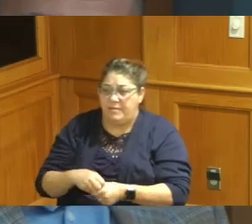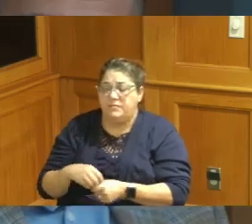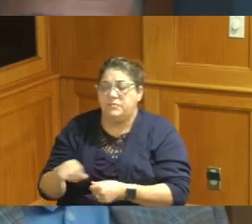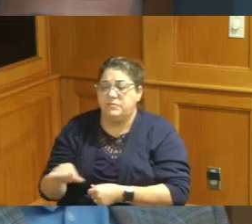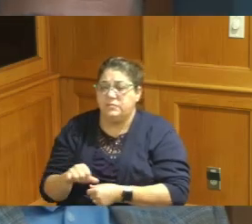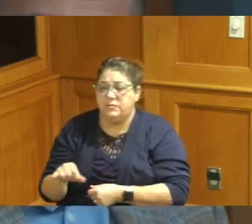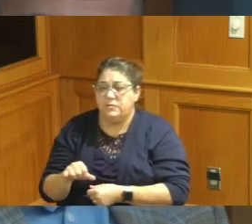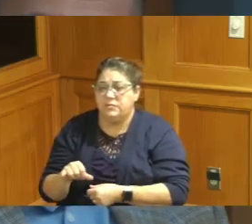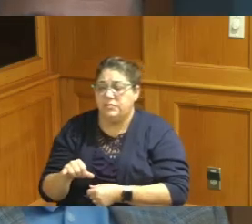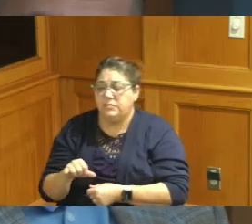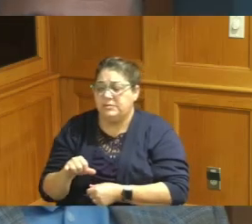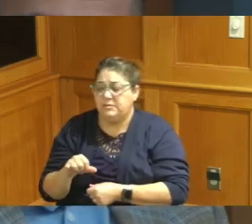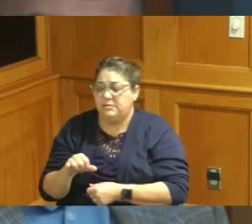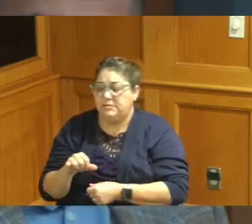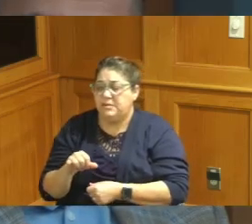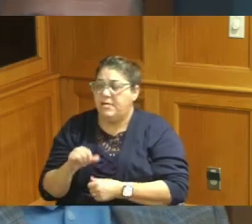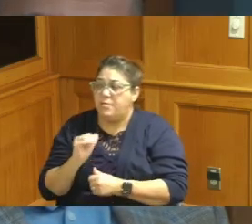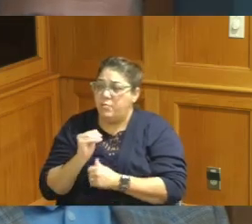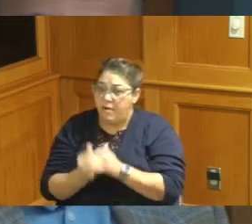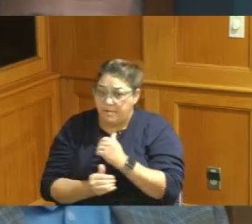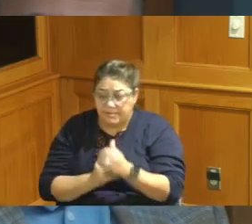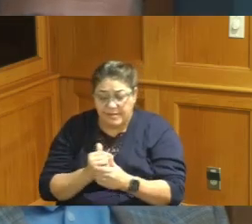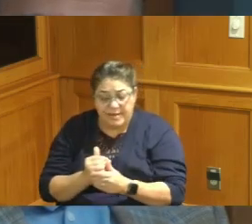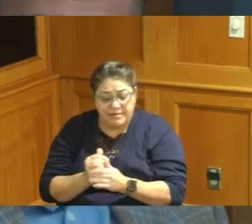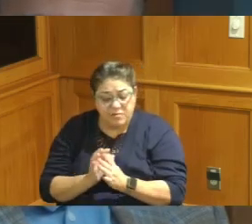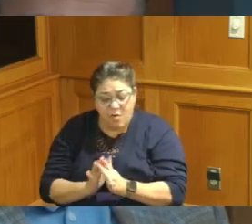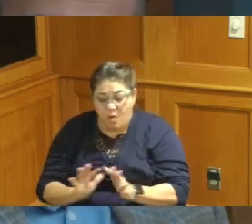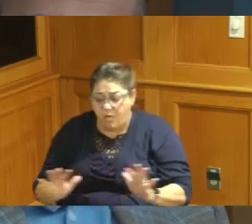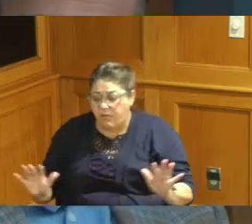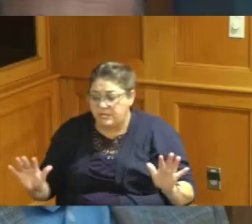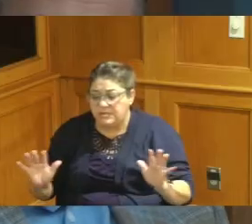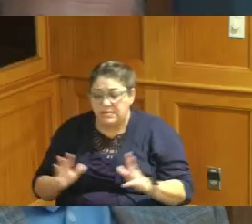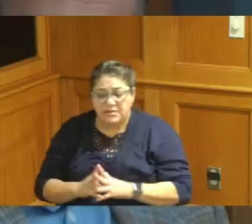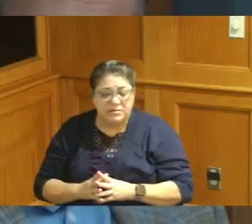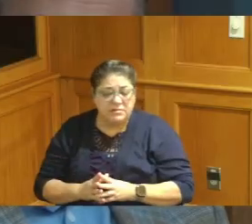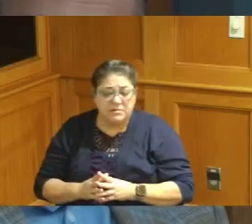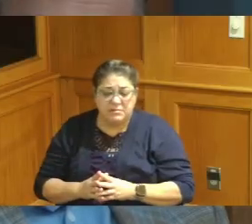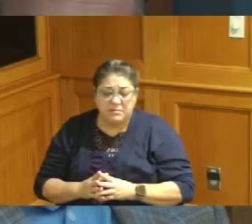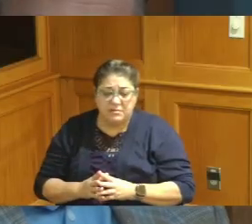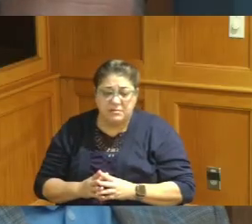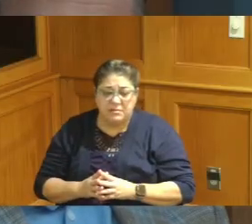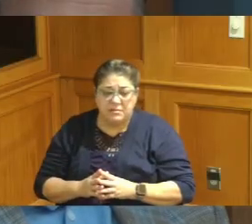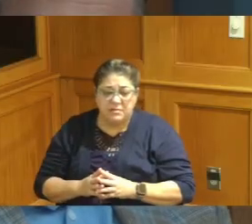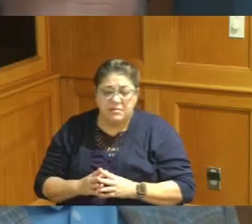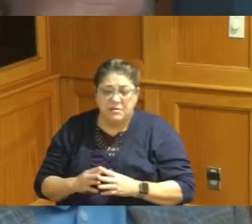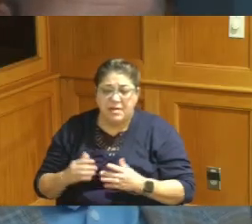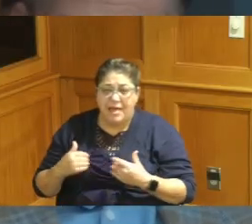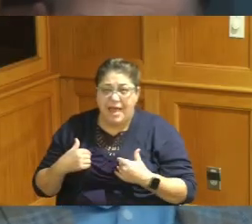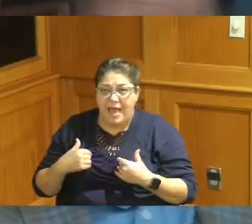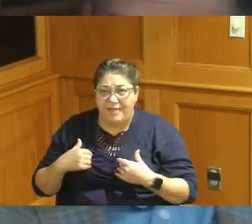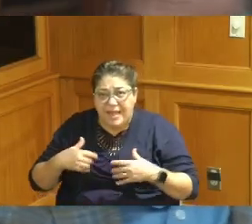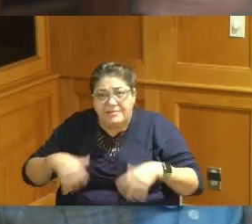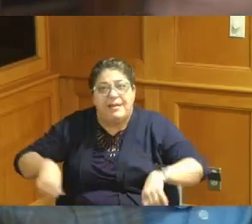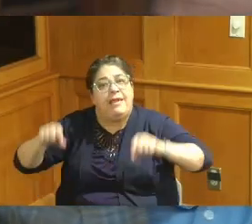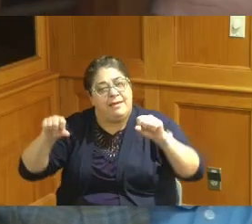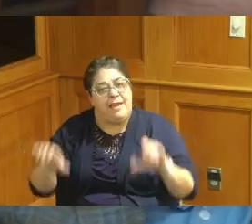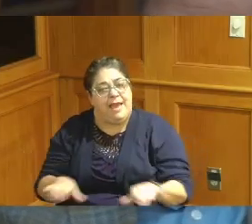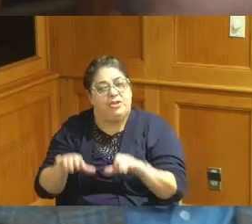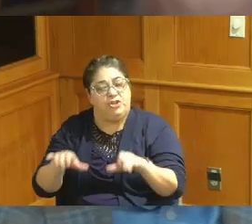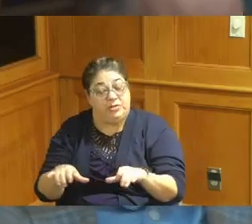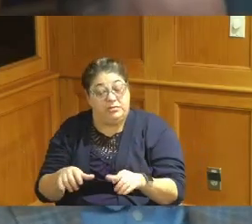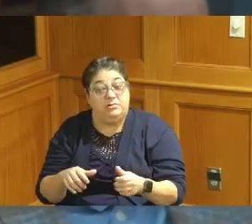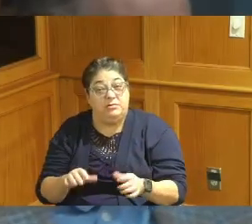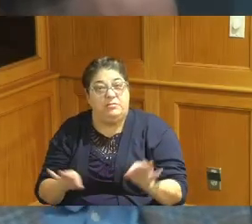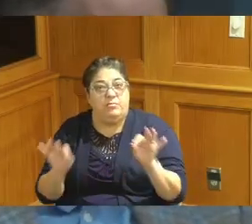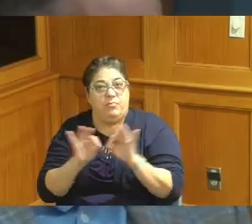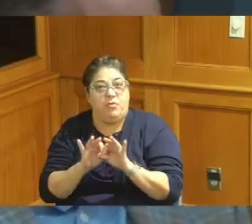so putting together the processes and all those things and then having it be actionable, I think is important. I